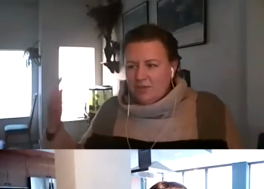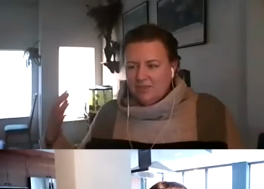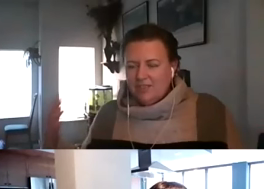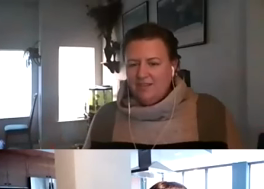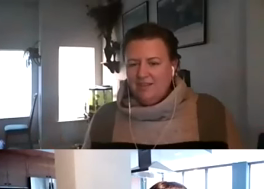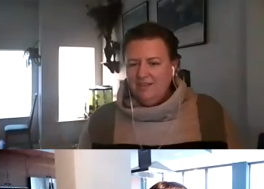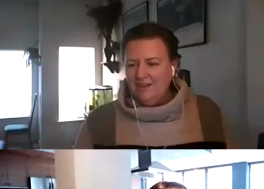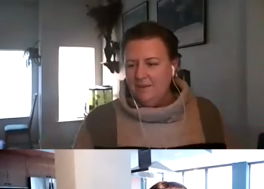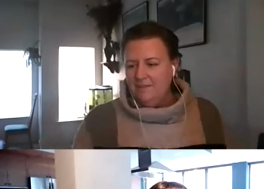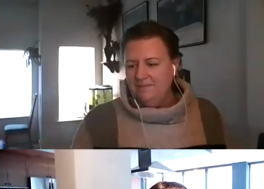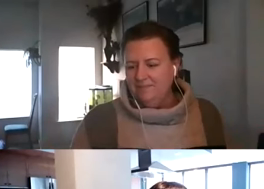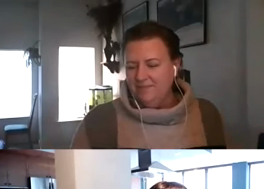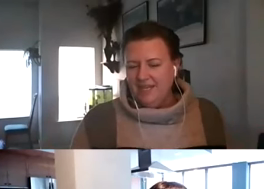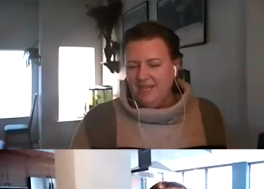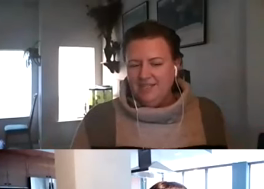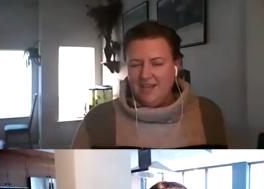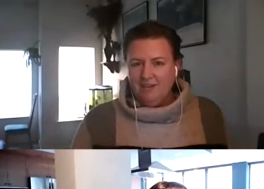physically, emotionally,